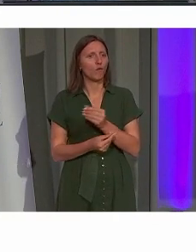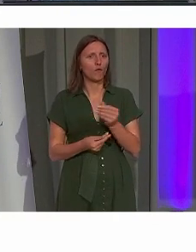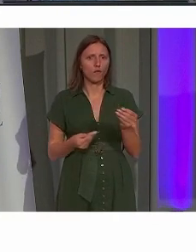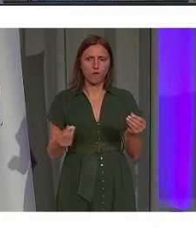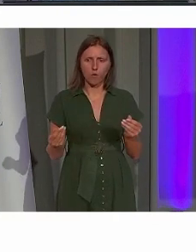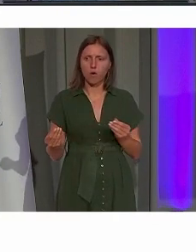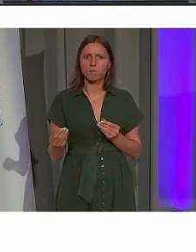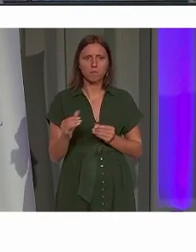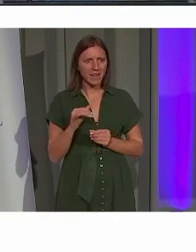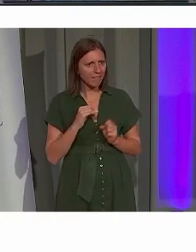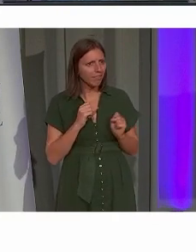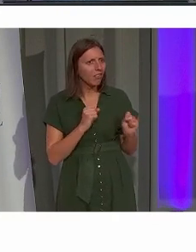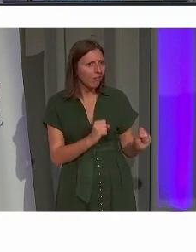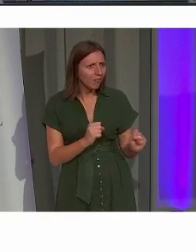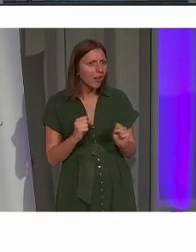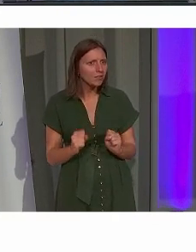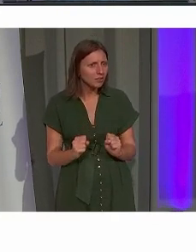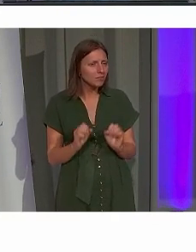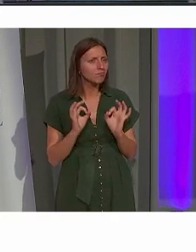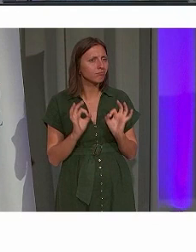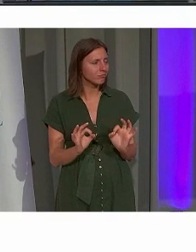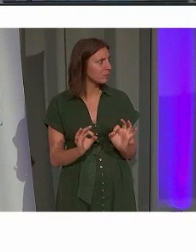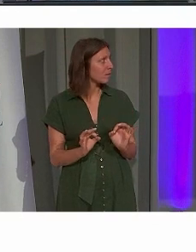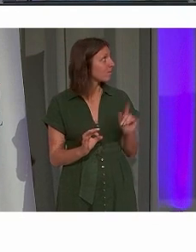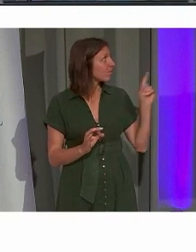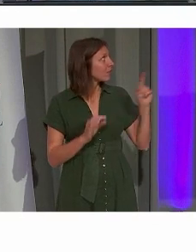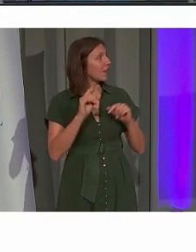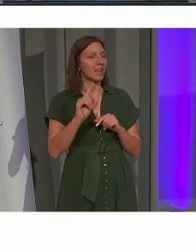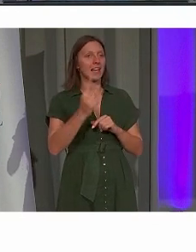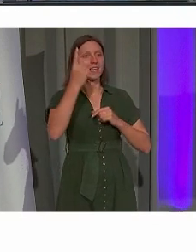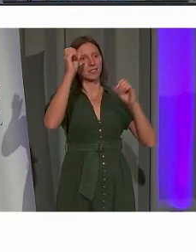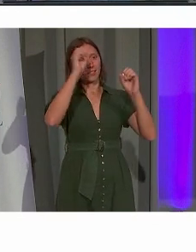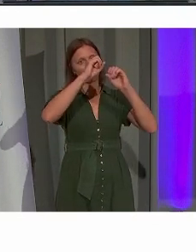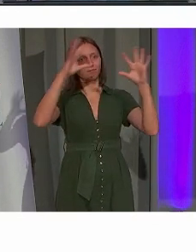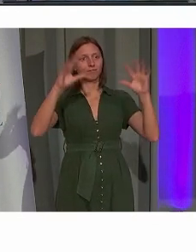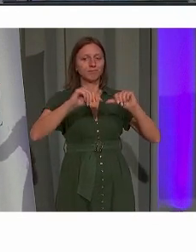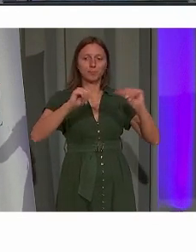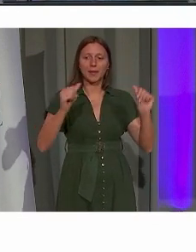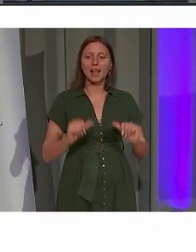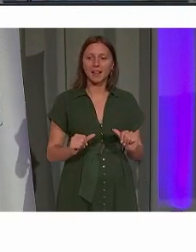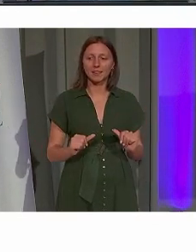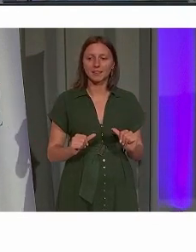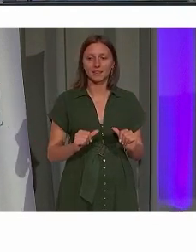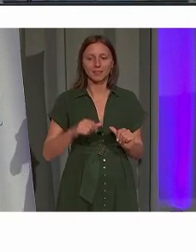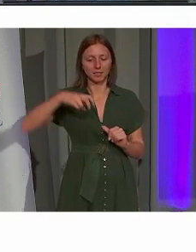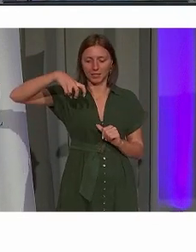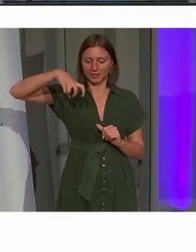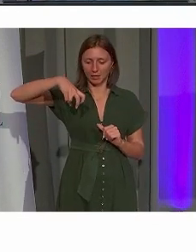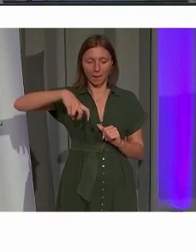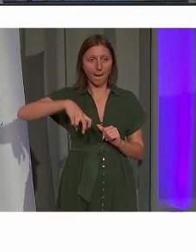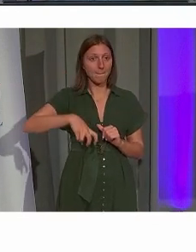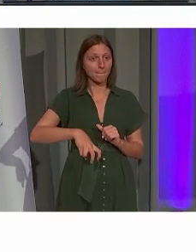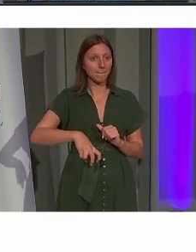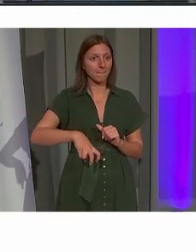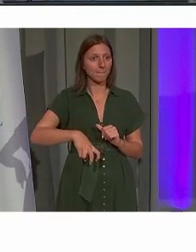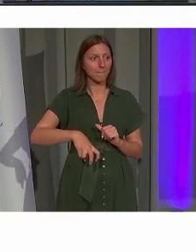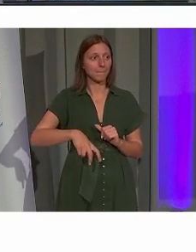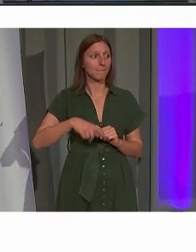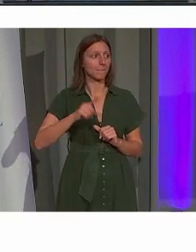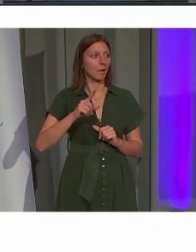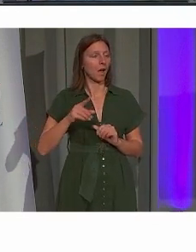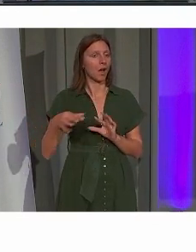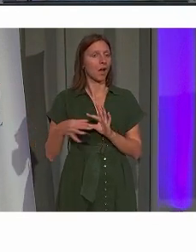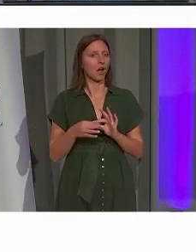go under the ring, and then we could see that there were some chances there. This was the first image we made. There was stairs